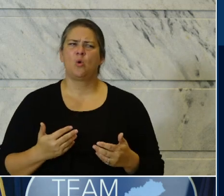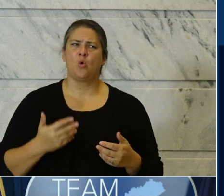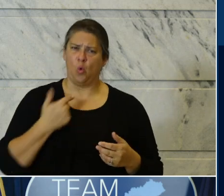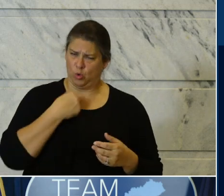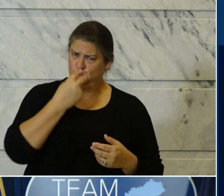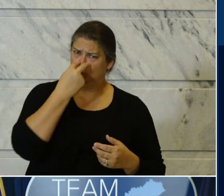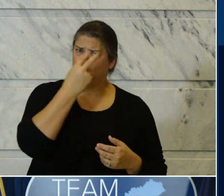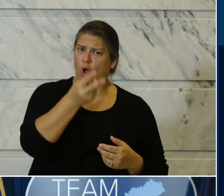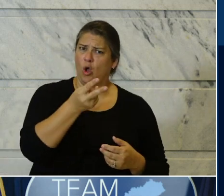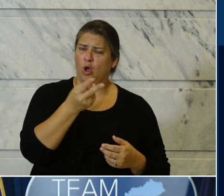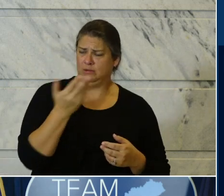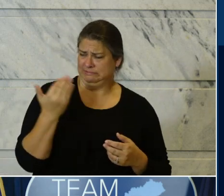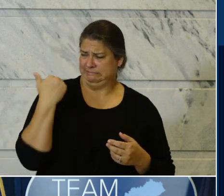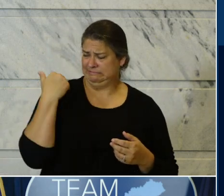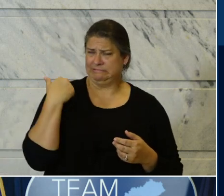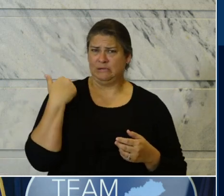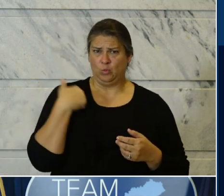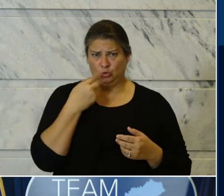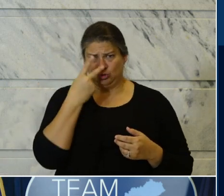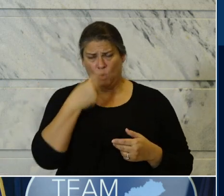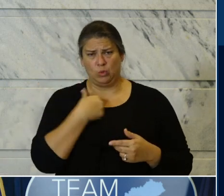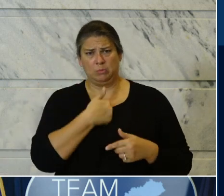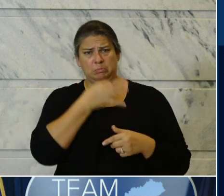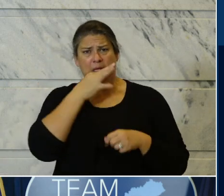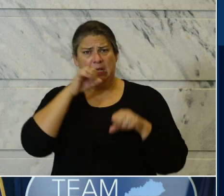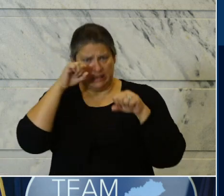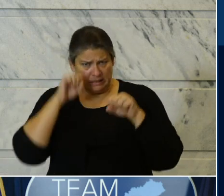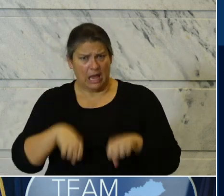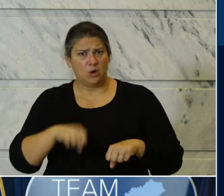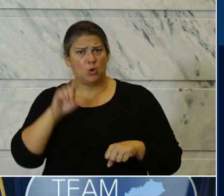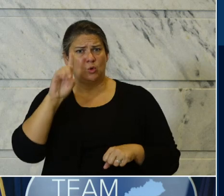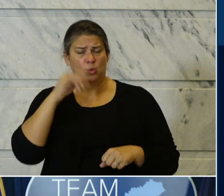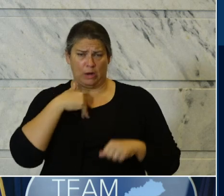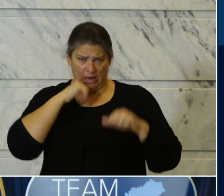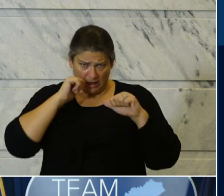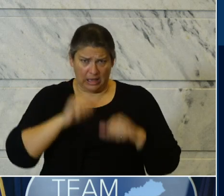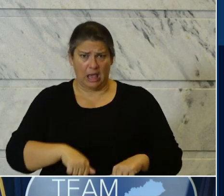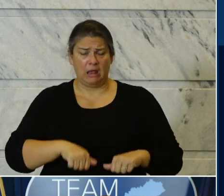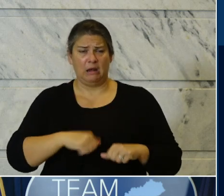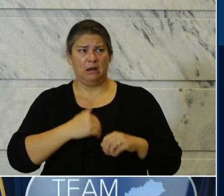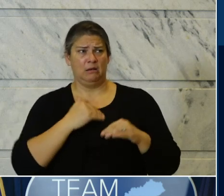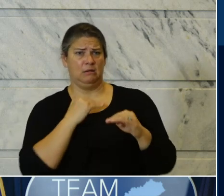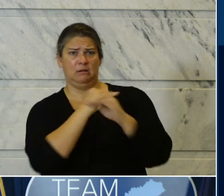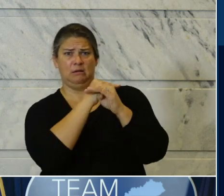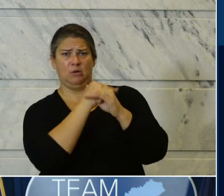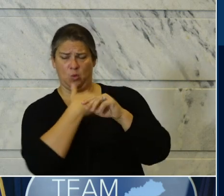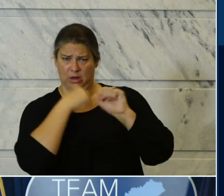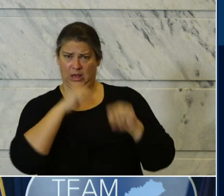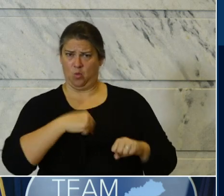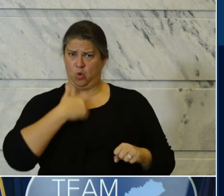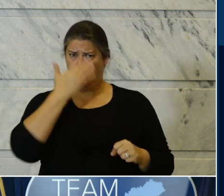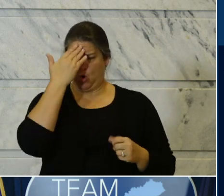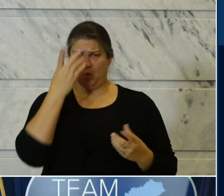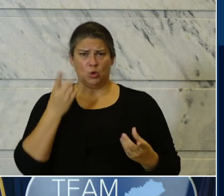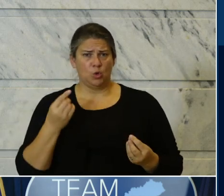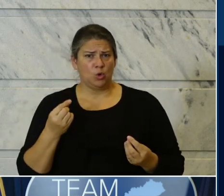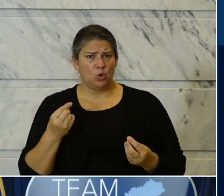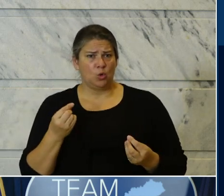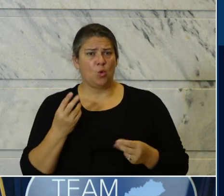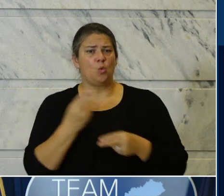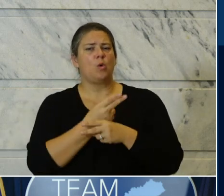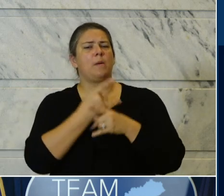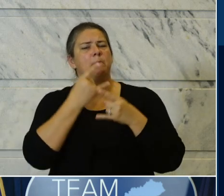have the power to stop it if we simply do what we know works, and that is wearing a